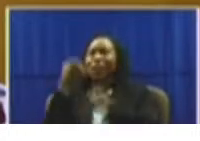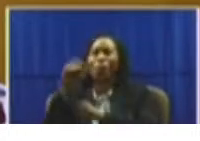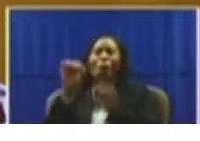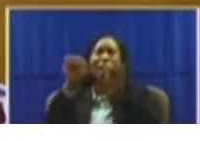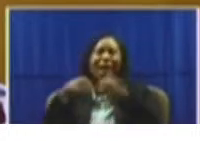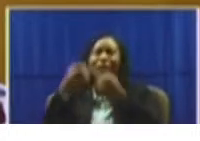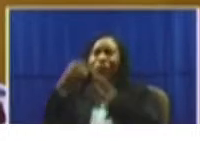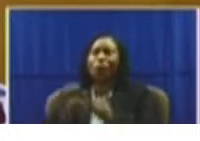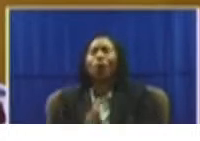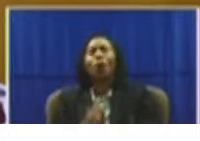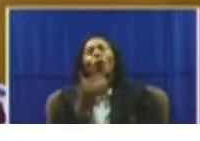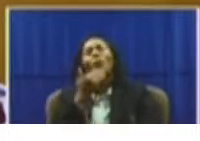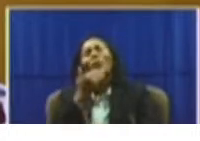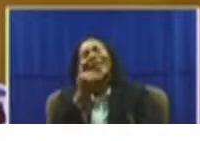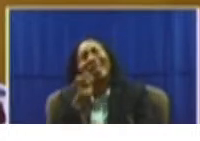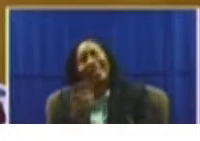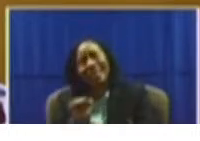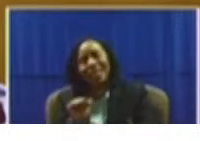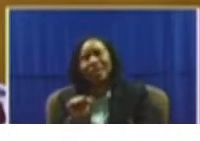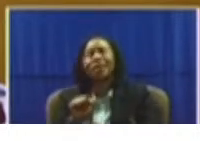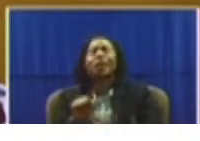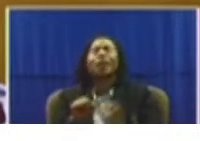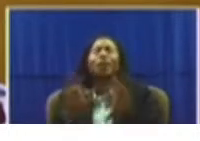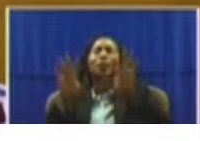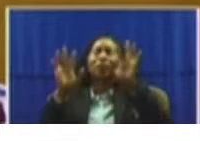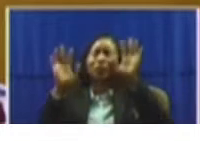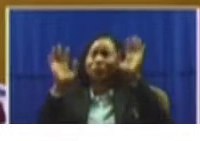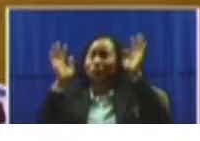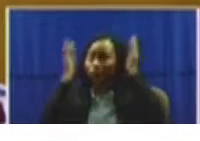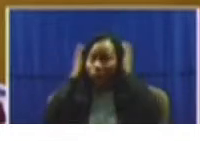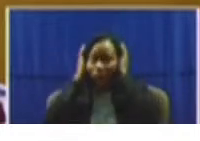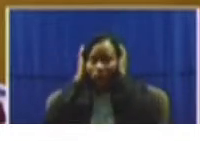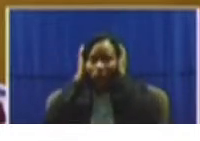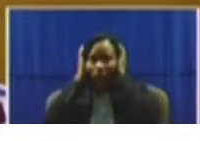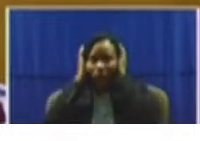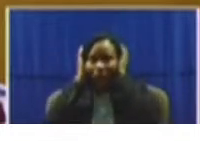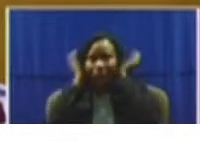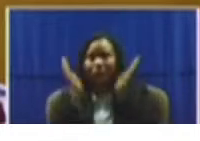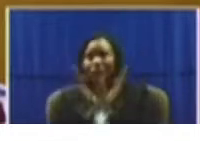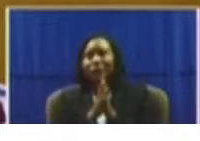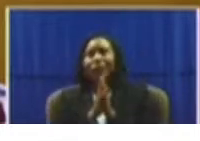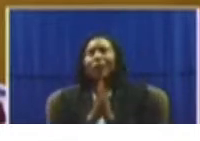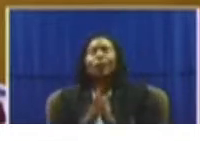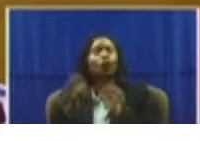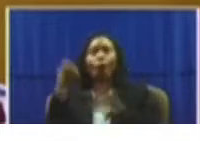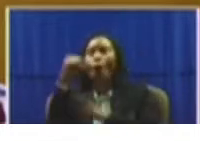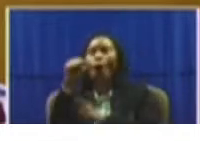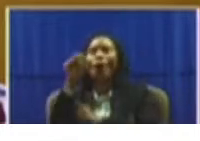Will you please switch on the platform?